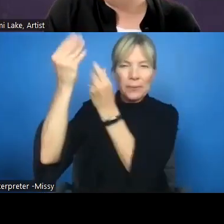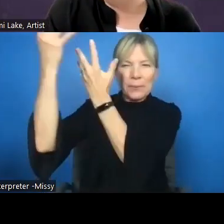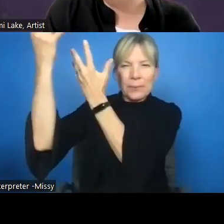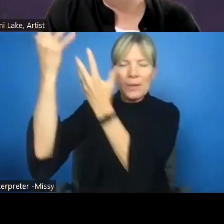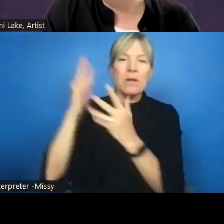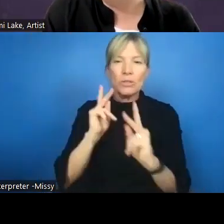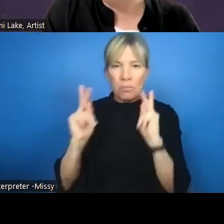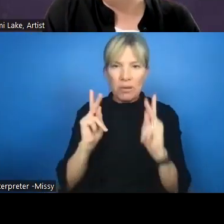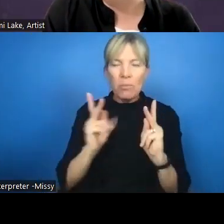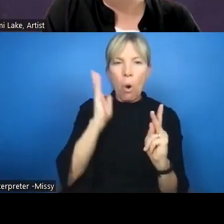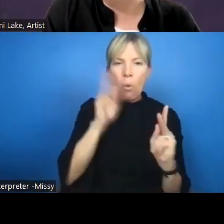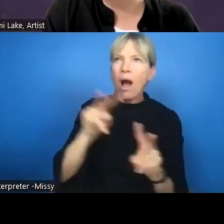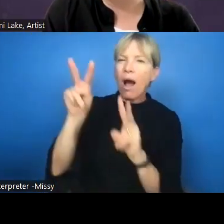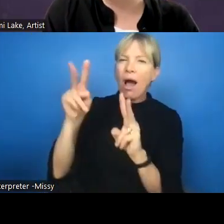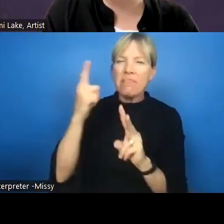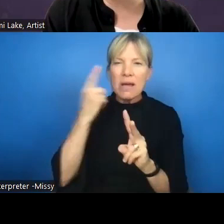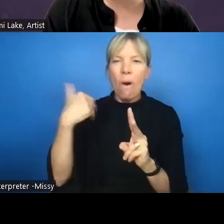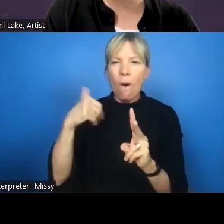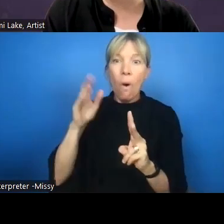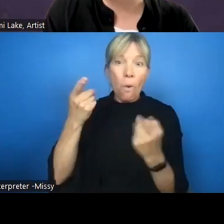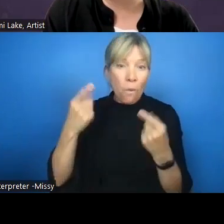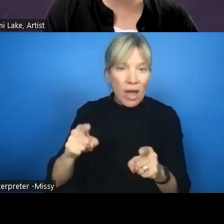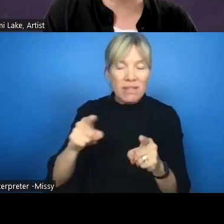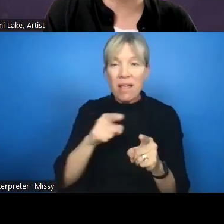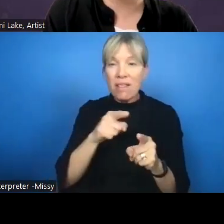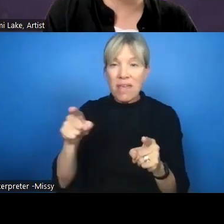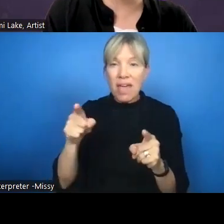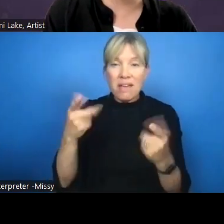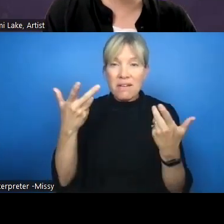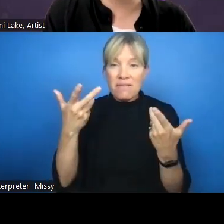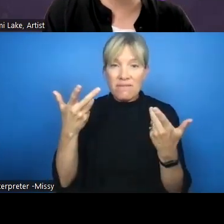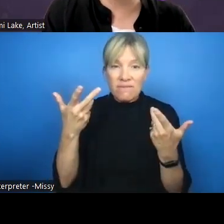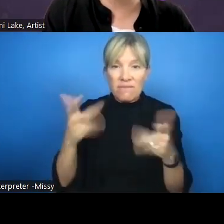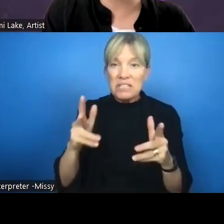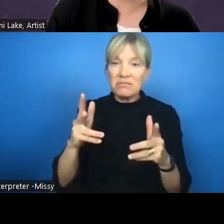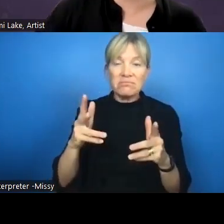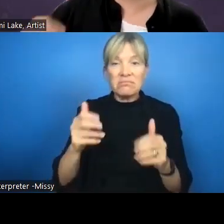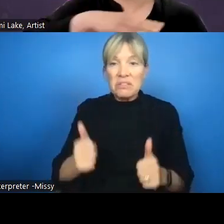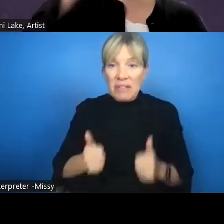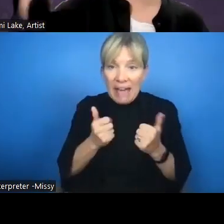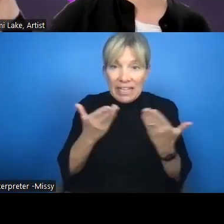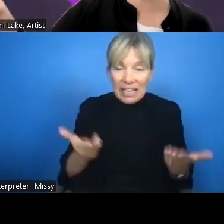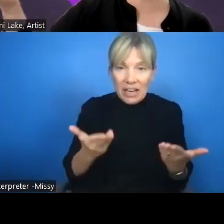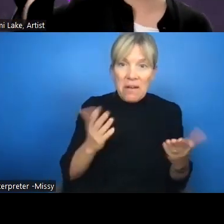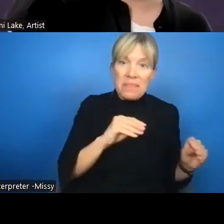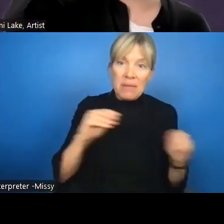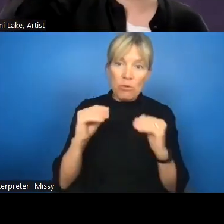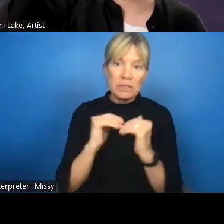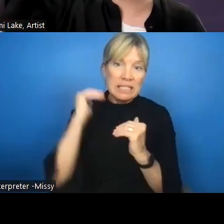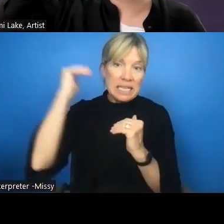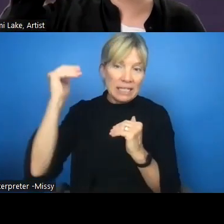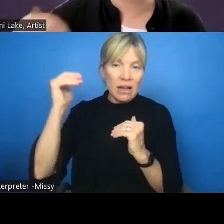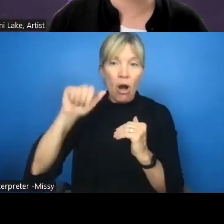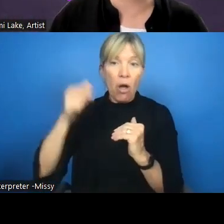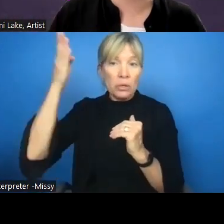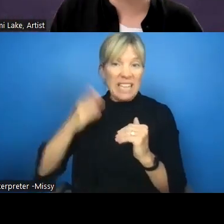that people will think like, that when they finish their life in here and then they move to the next stage on the other side